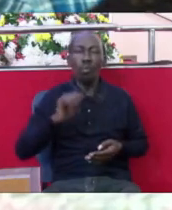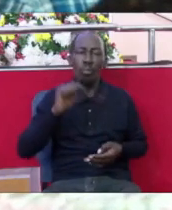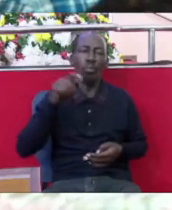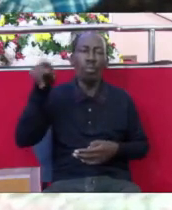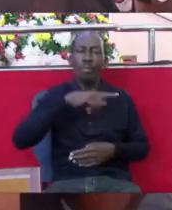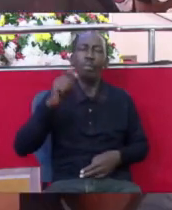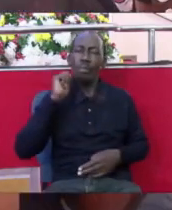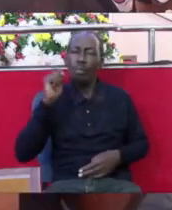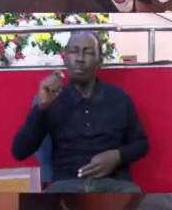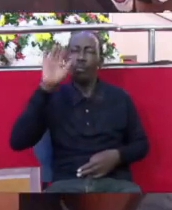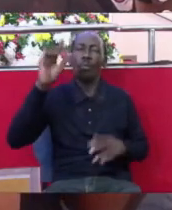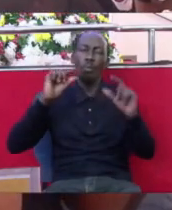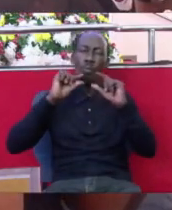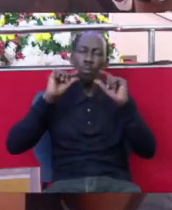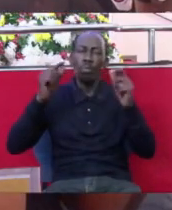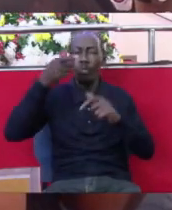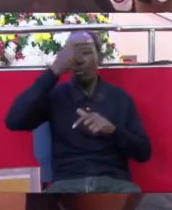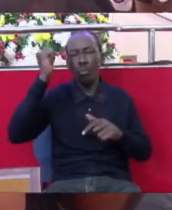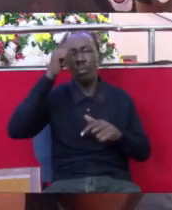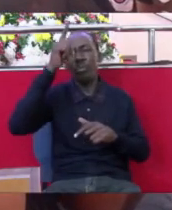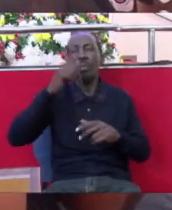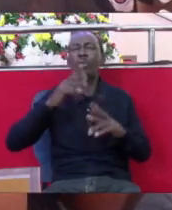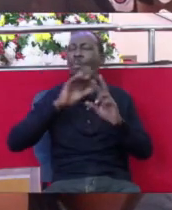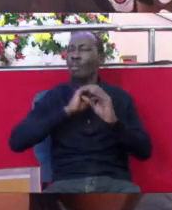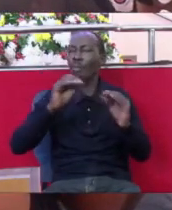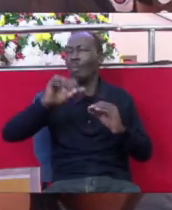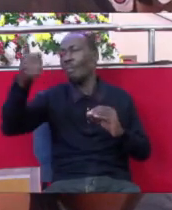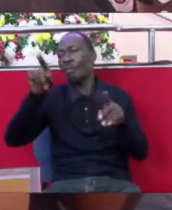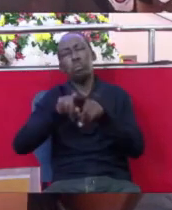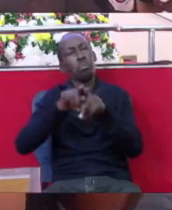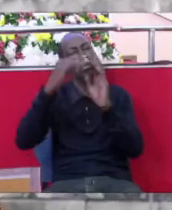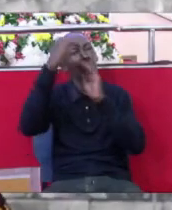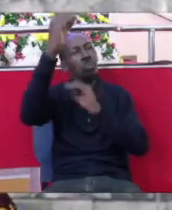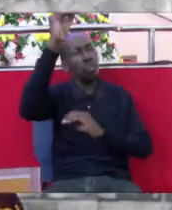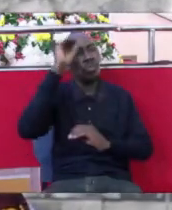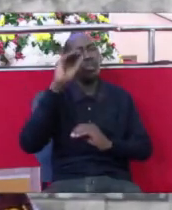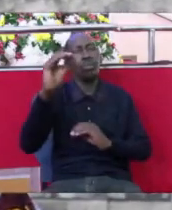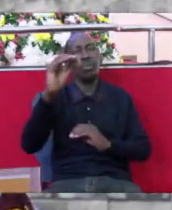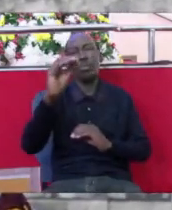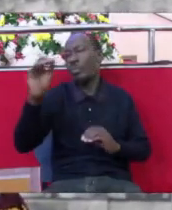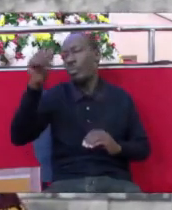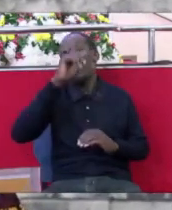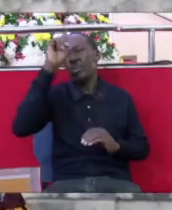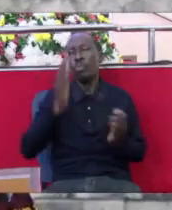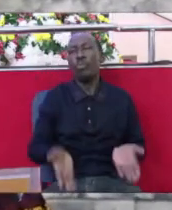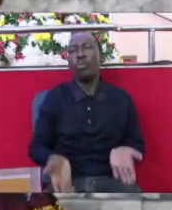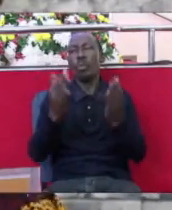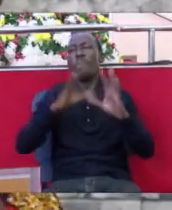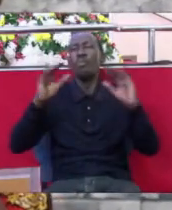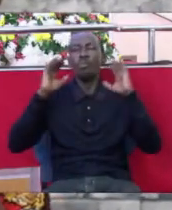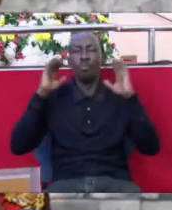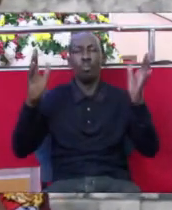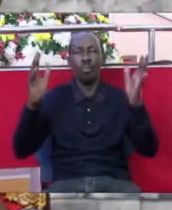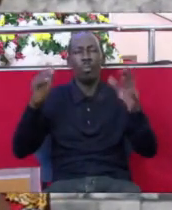Endelea kukiri ukuu wako. Because you are God and there is none like you. Kwa sababu wewe ni Mungu na hakuna mwingine kama wewe. Be glorified and be exalted. Pokea utukufu na